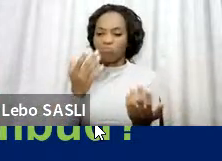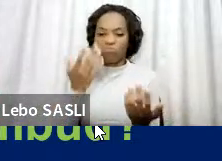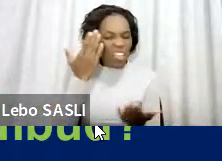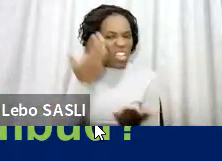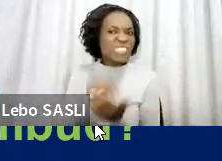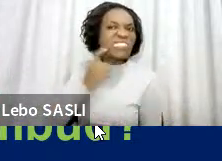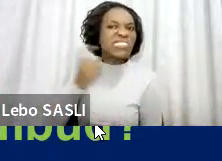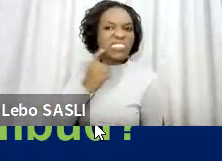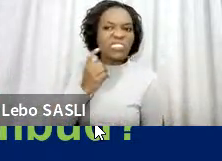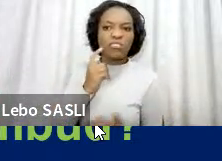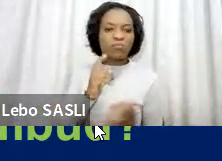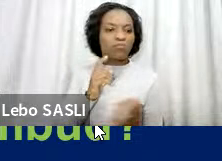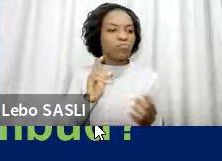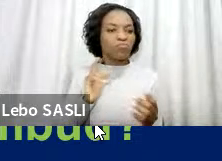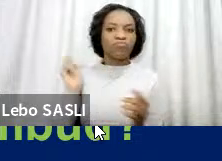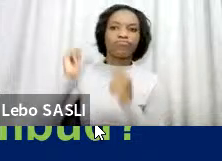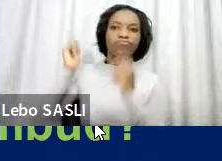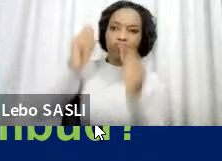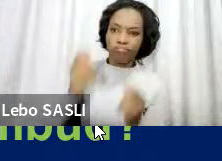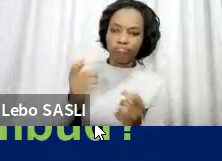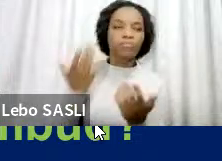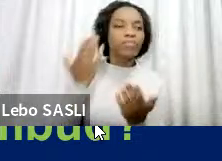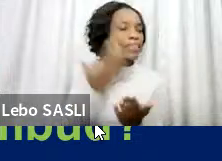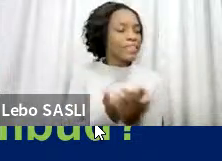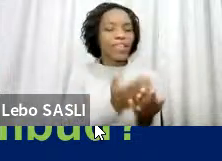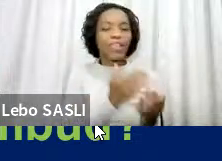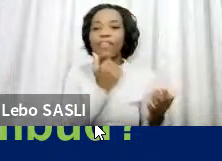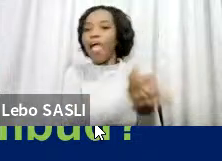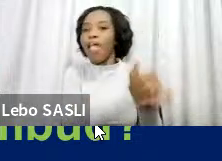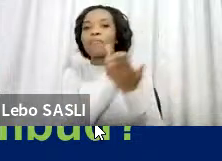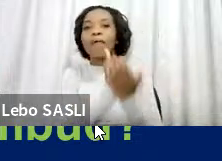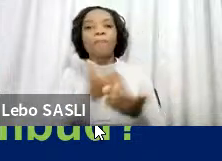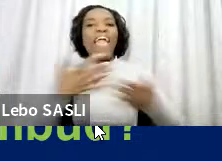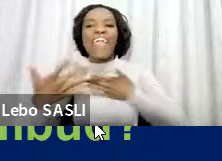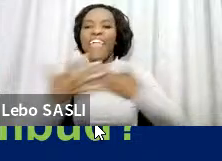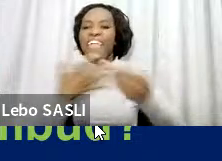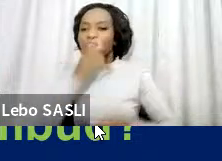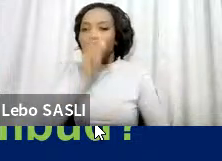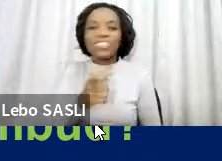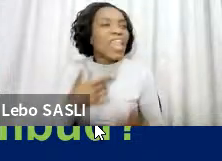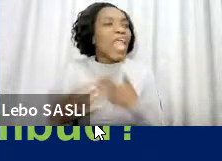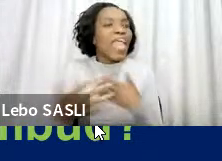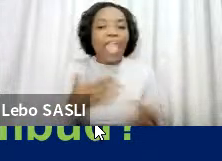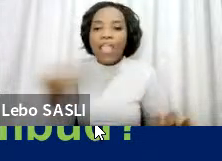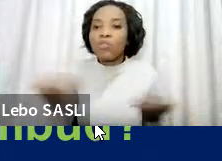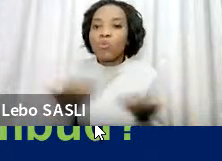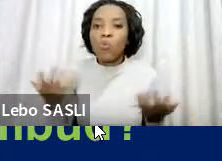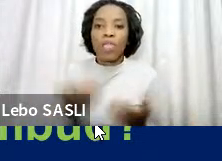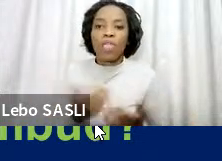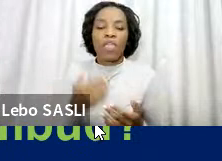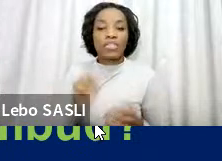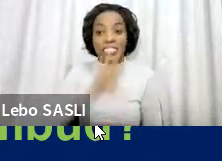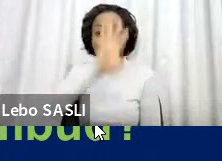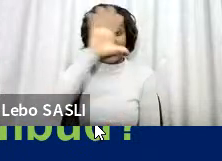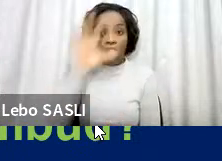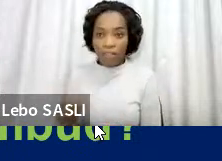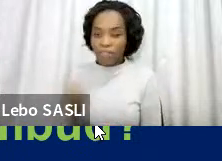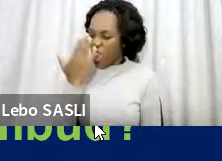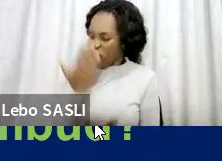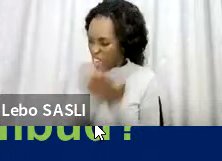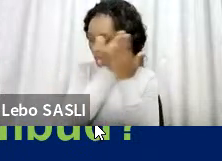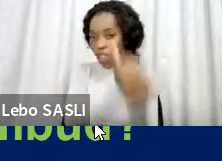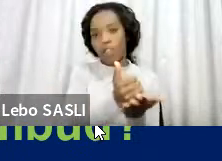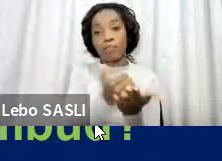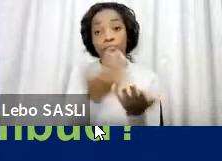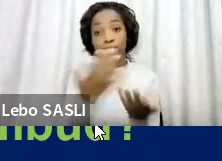to even assist everybody who is anywhere in the South African corners or the South African sphere.